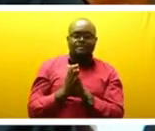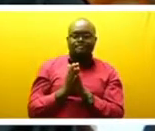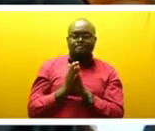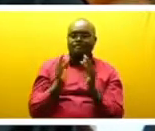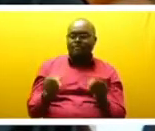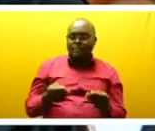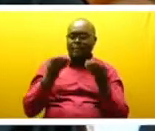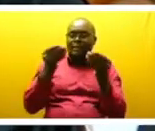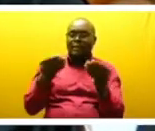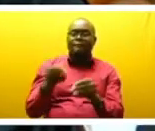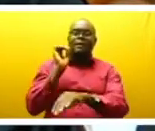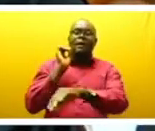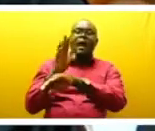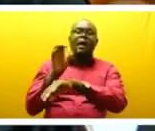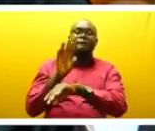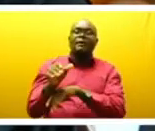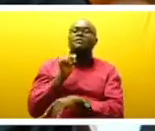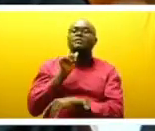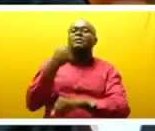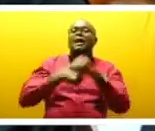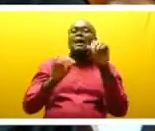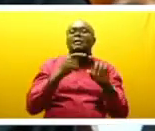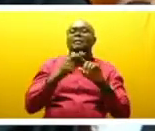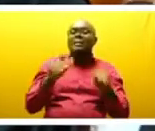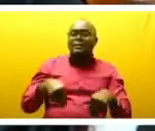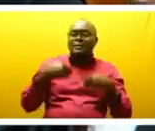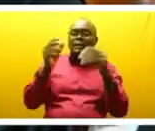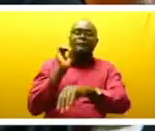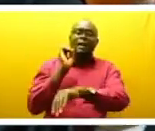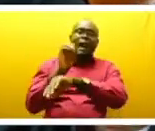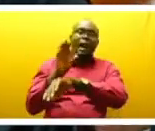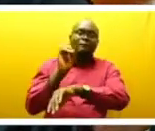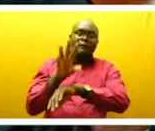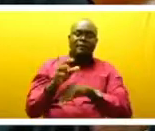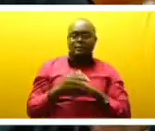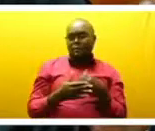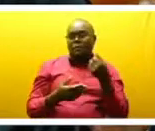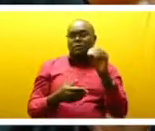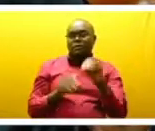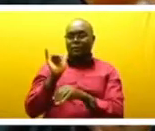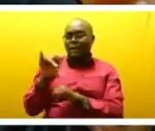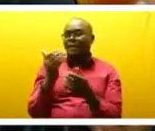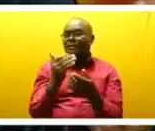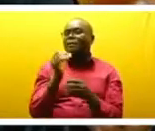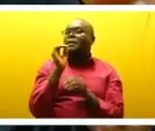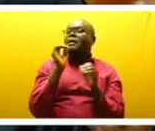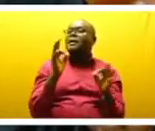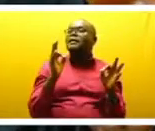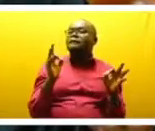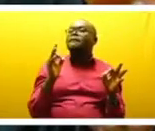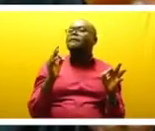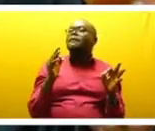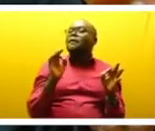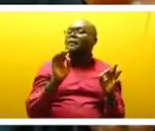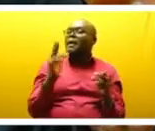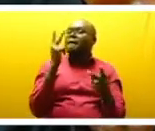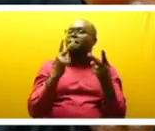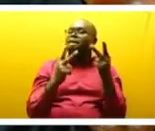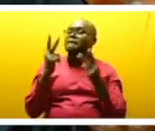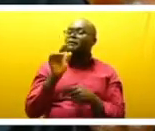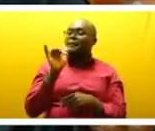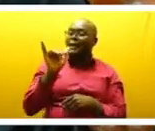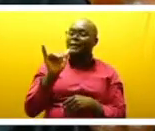give advice, not act, but give advice, so that even if they are of the view